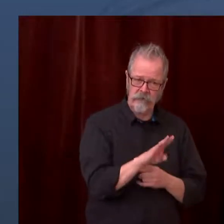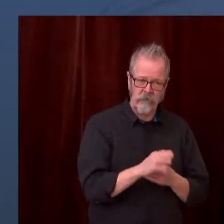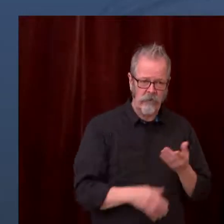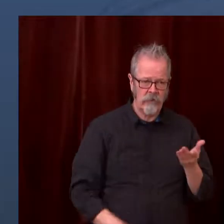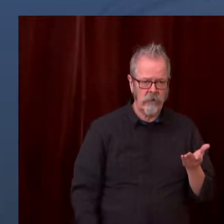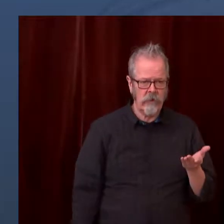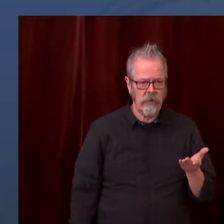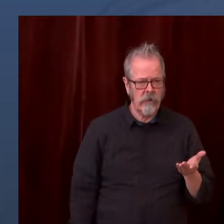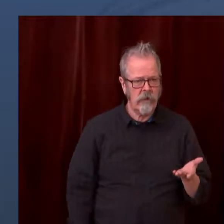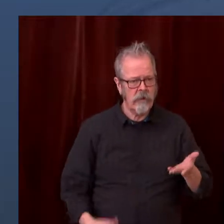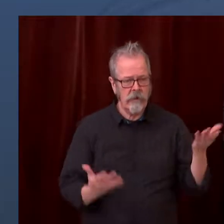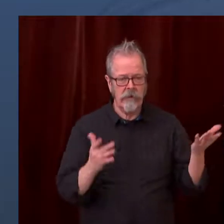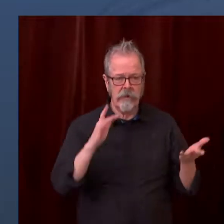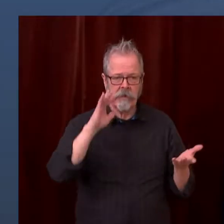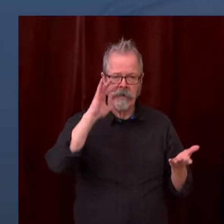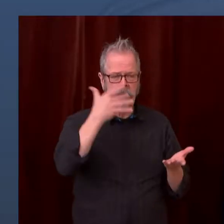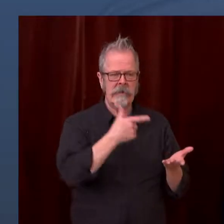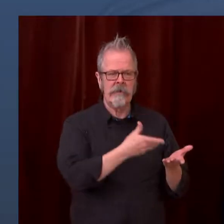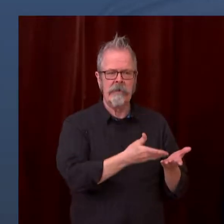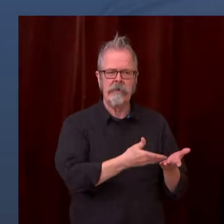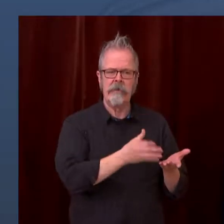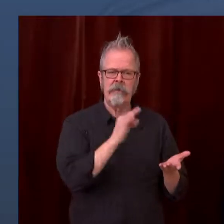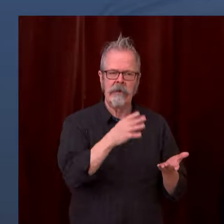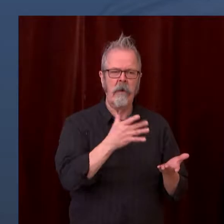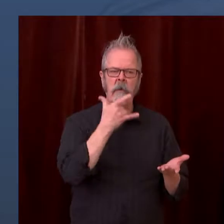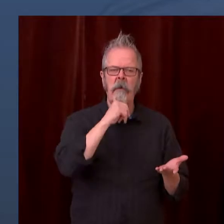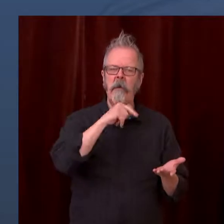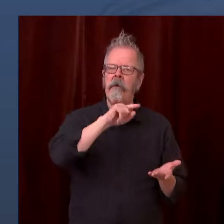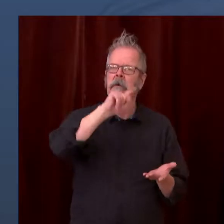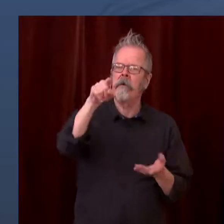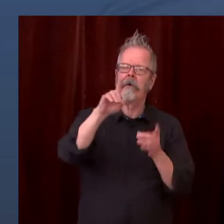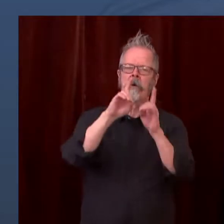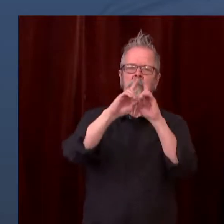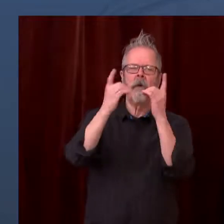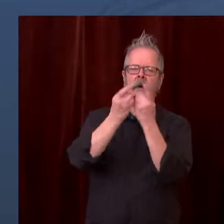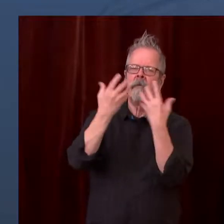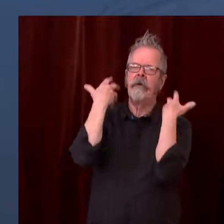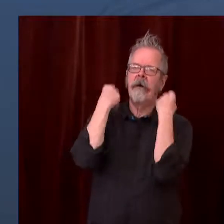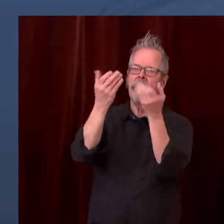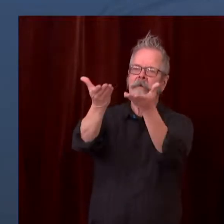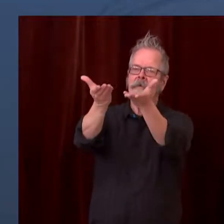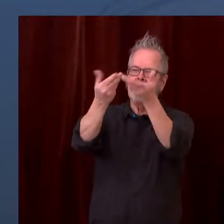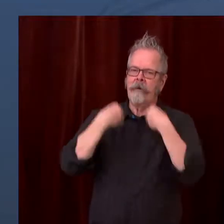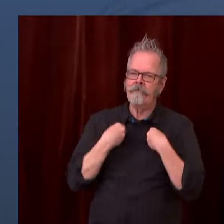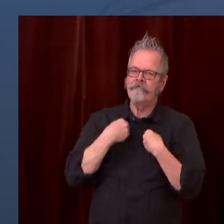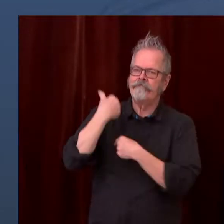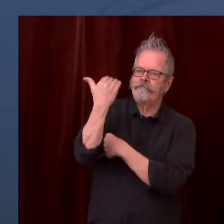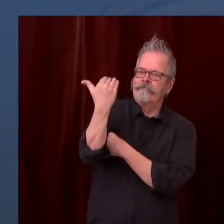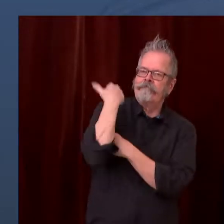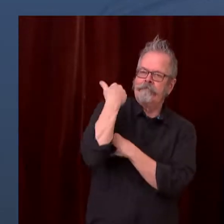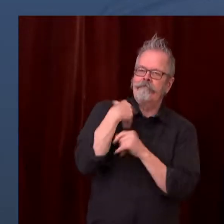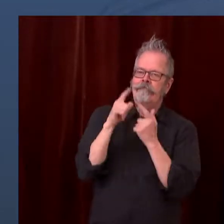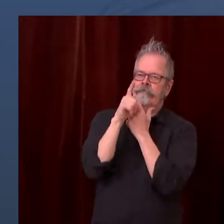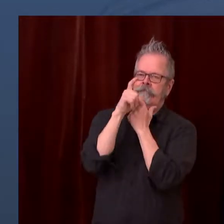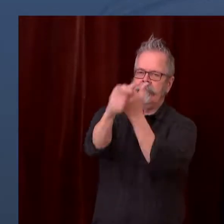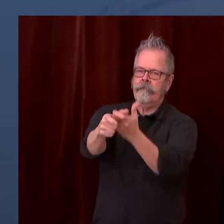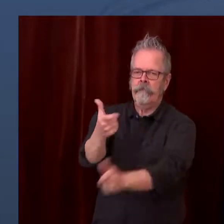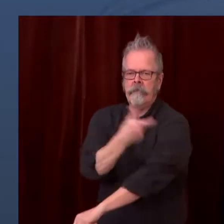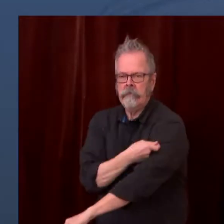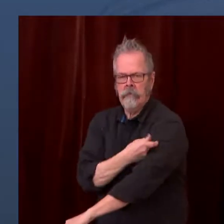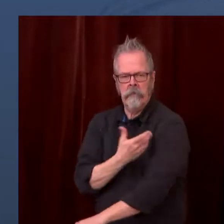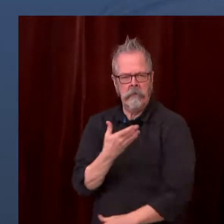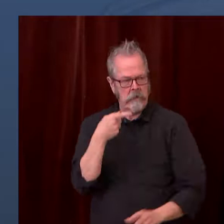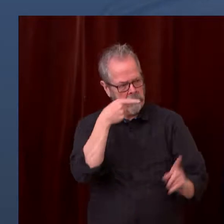the vaccine and find out where vaccines are available. Well, what I would say is this frustration is both understandable